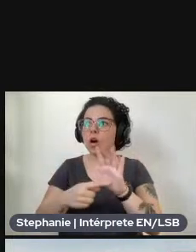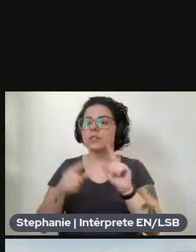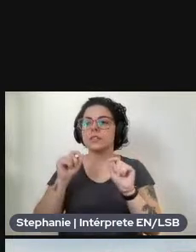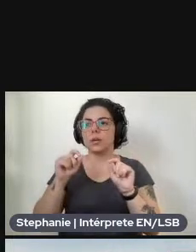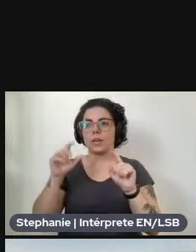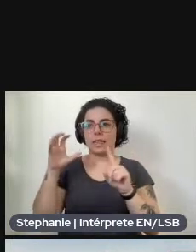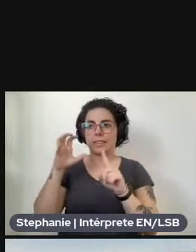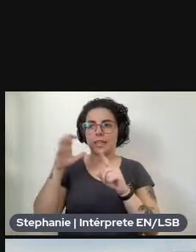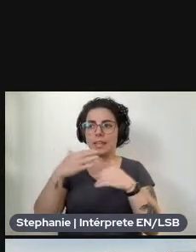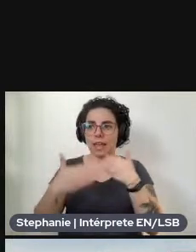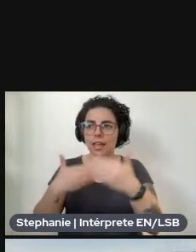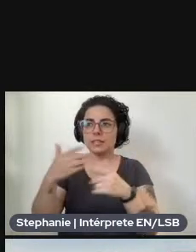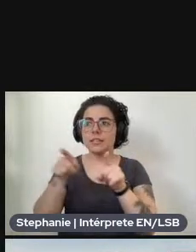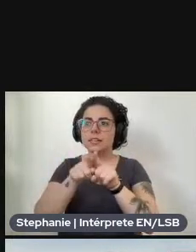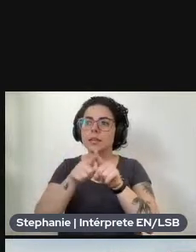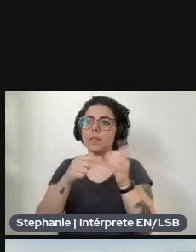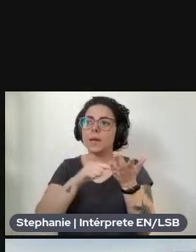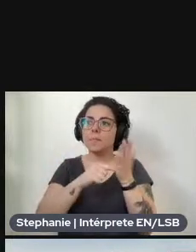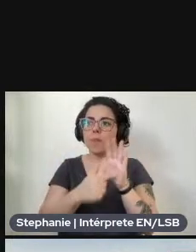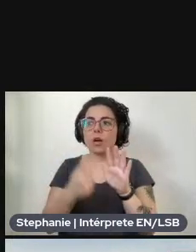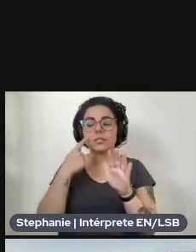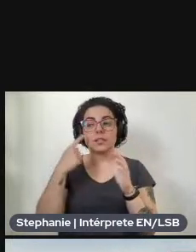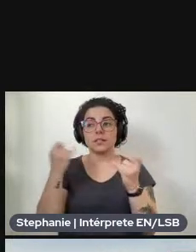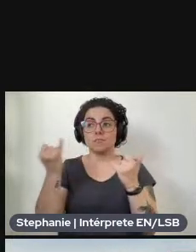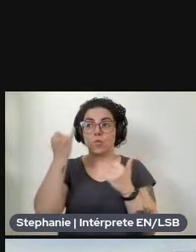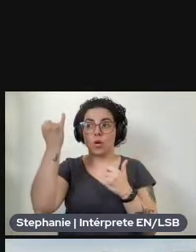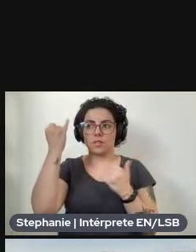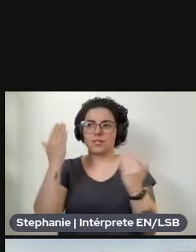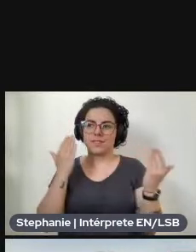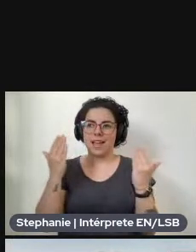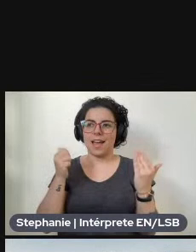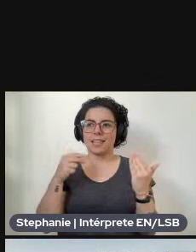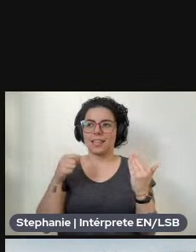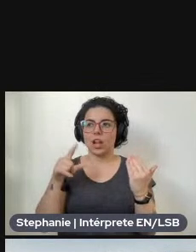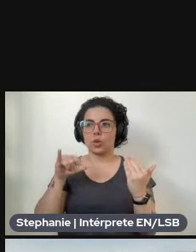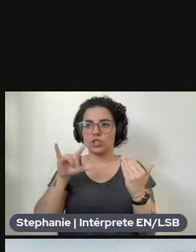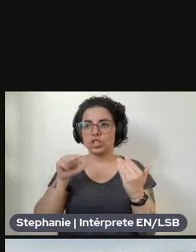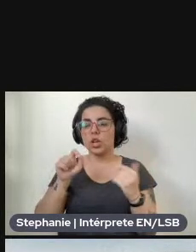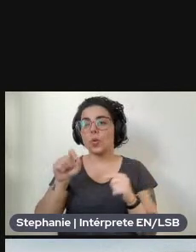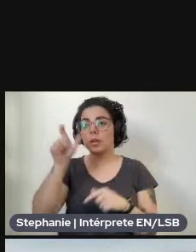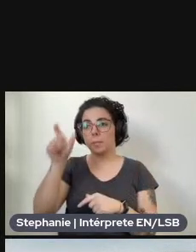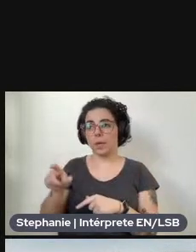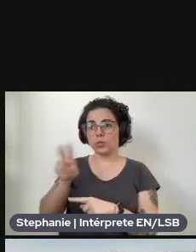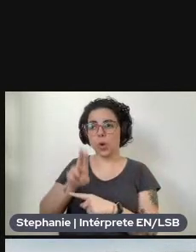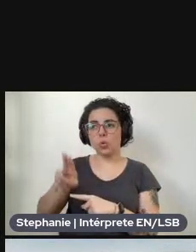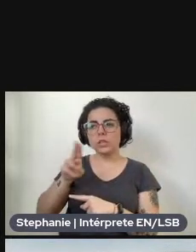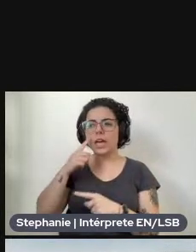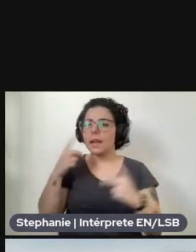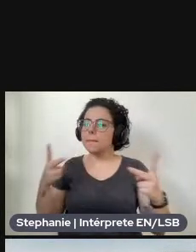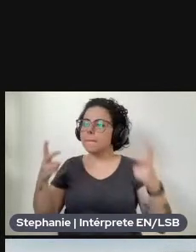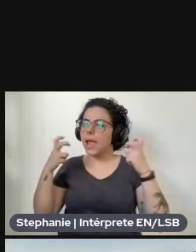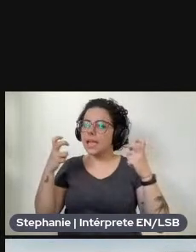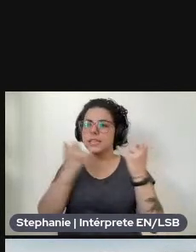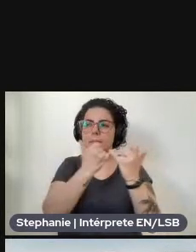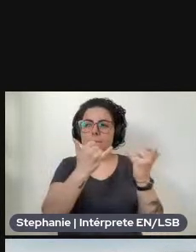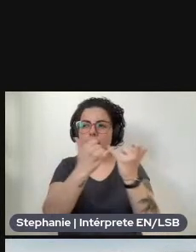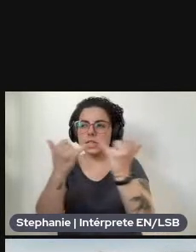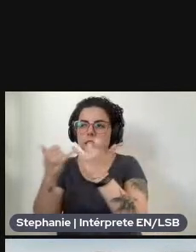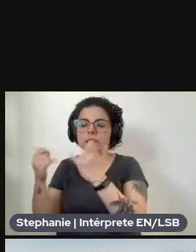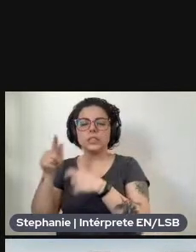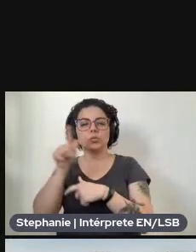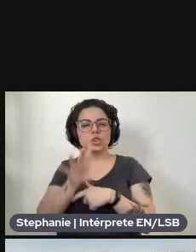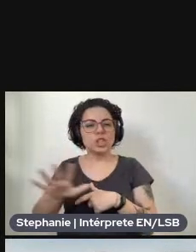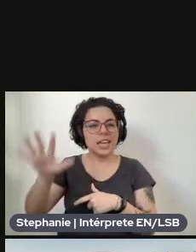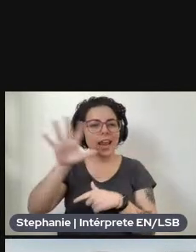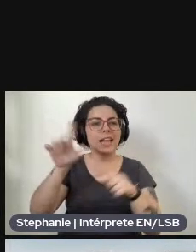of analogy, and I quote, language users recognize similarities, generalize, and they group